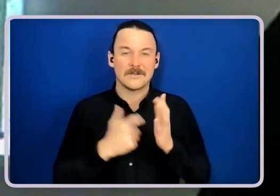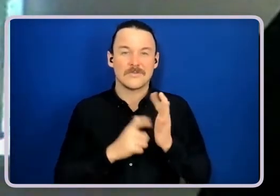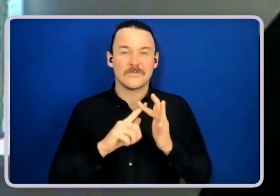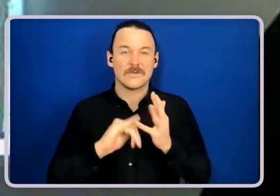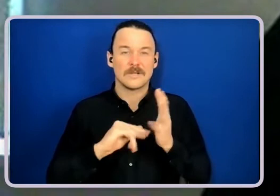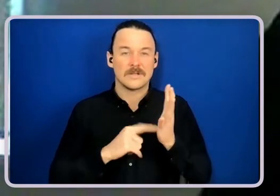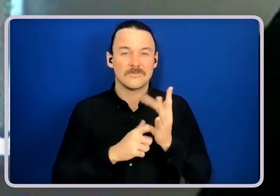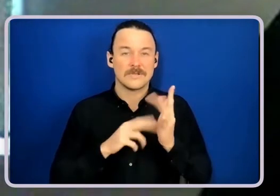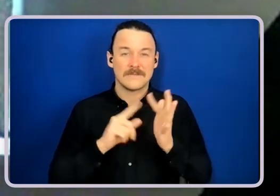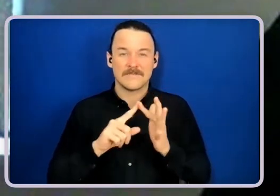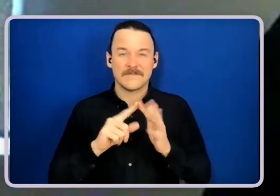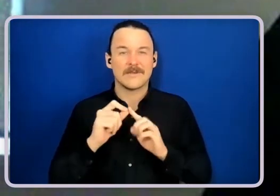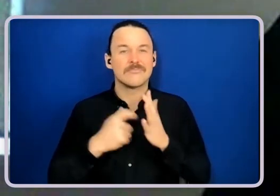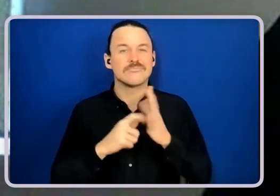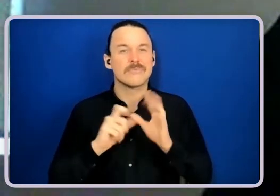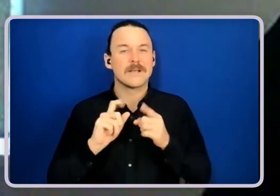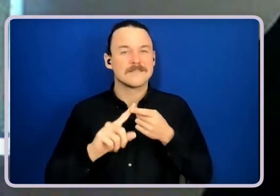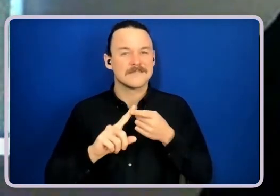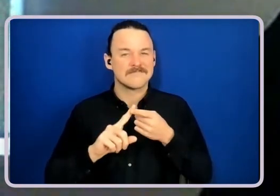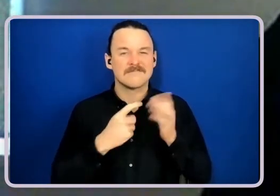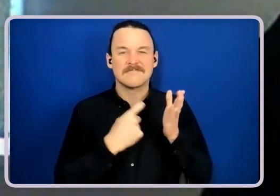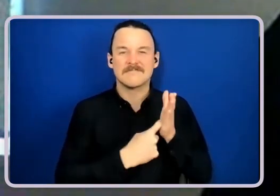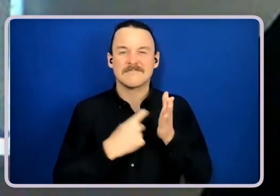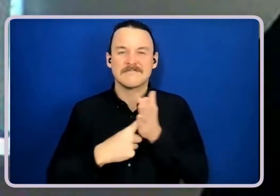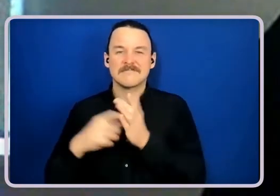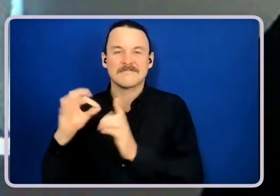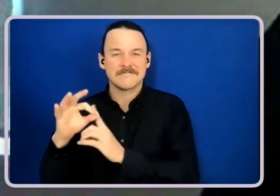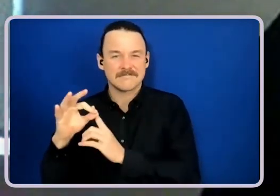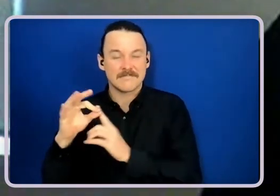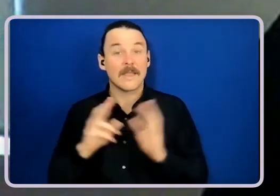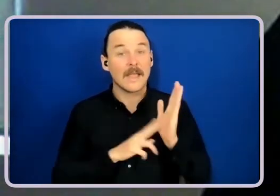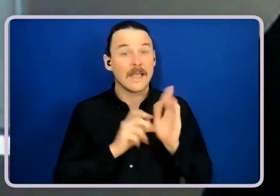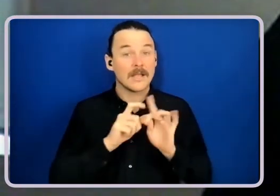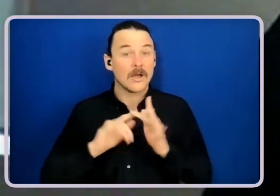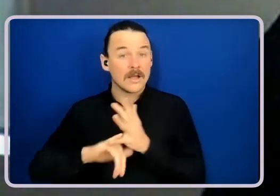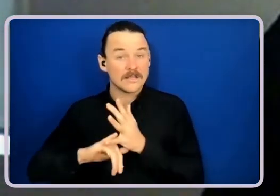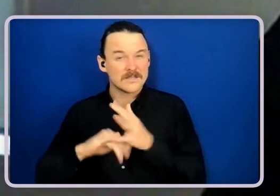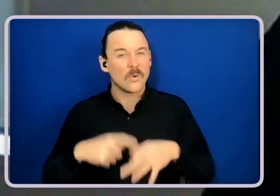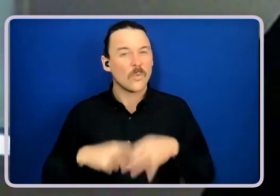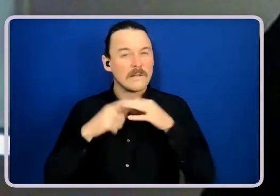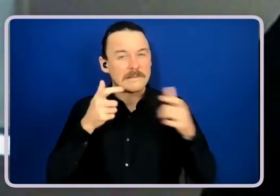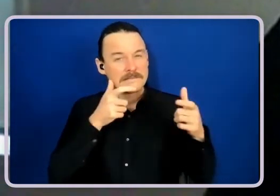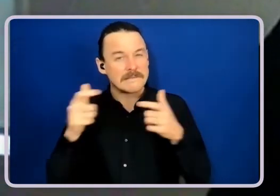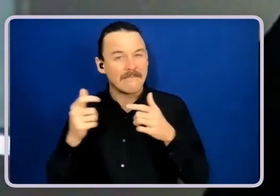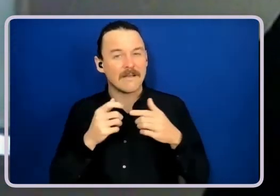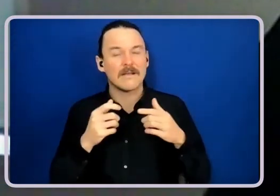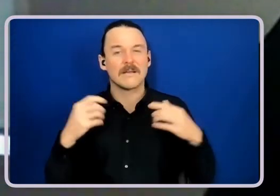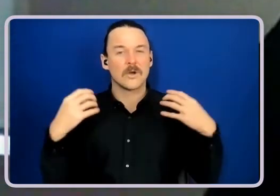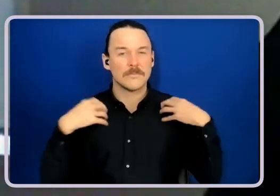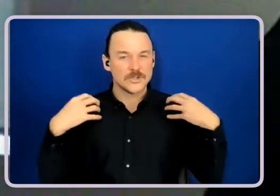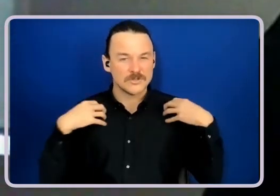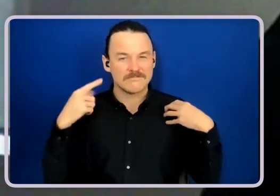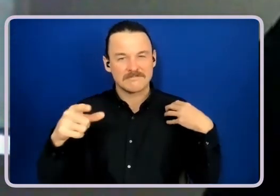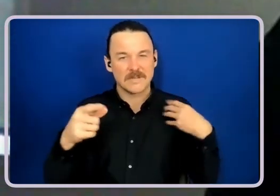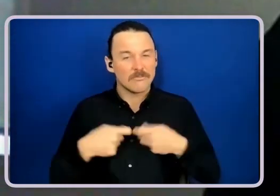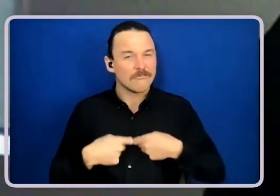The NDIS Quality and Safeguard Commission released the Regulated Restrictive Practices Guide in November